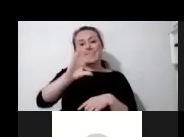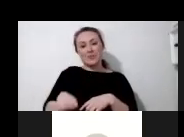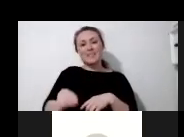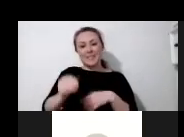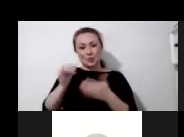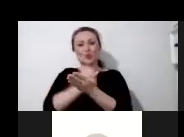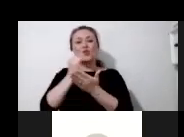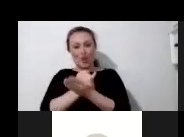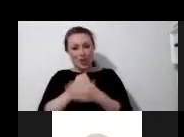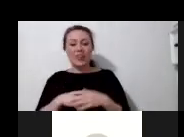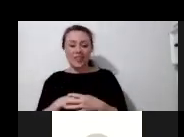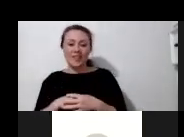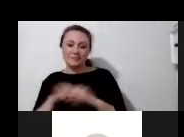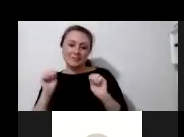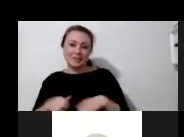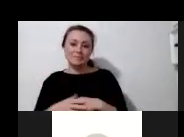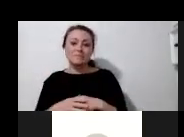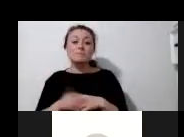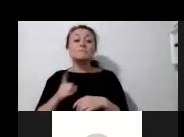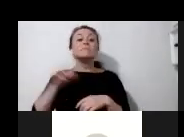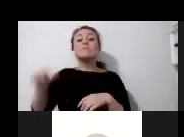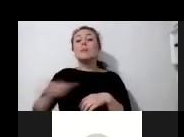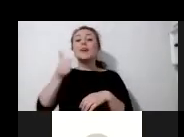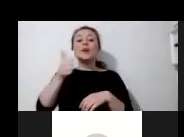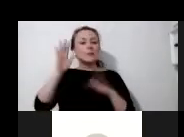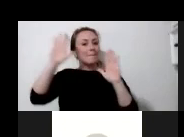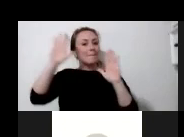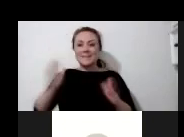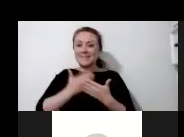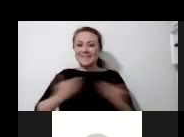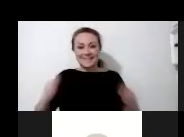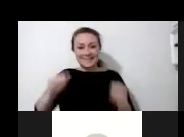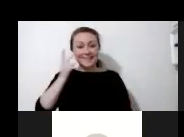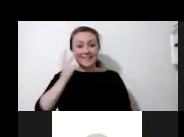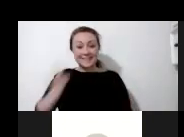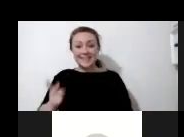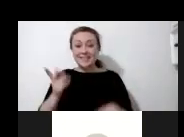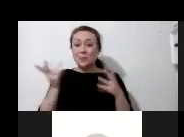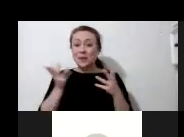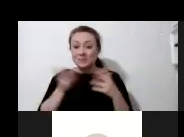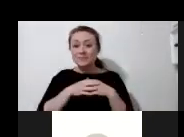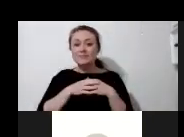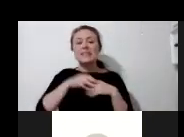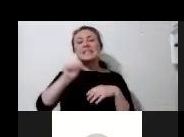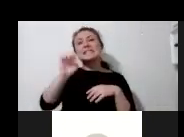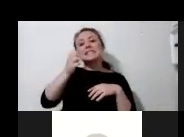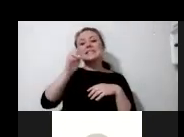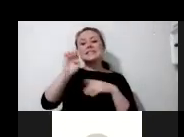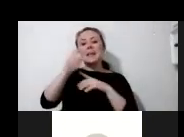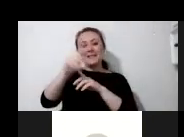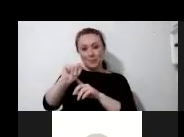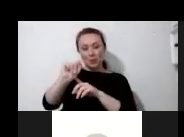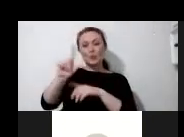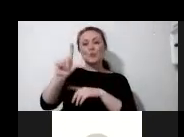Another wonderful, amazing thing that I've seen, that I got to see in September of 2018, was a separation